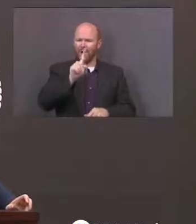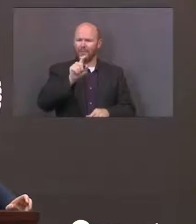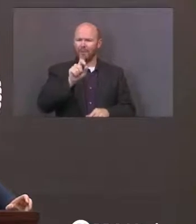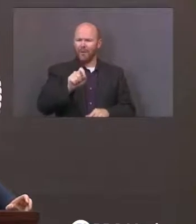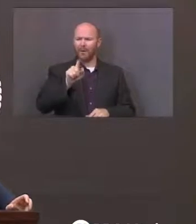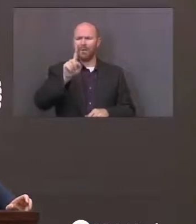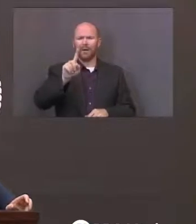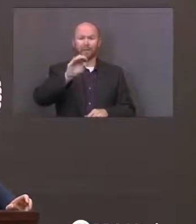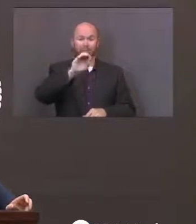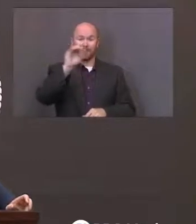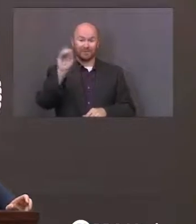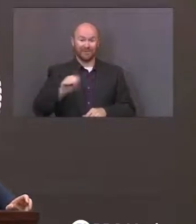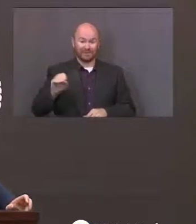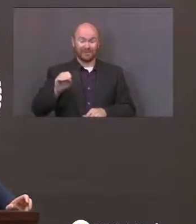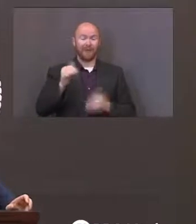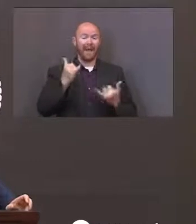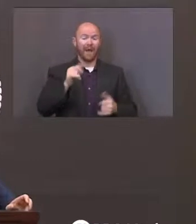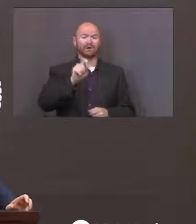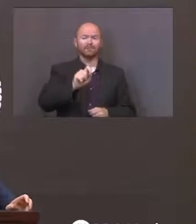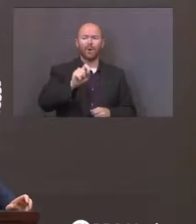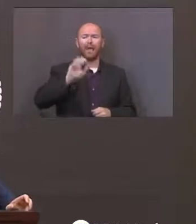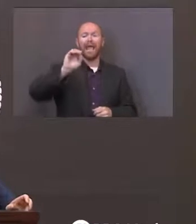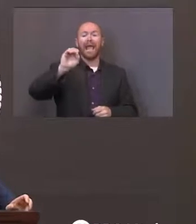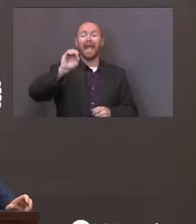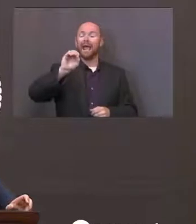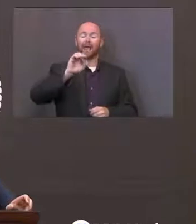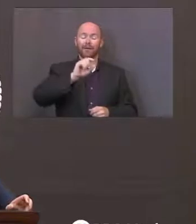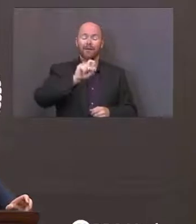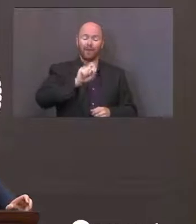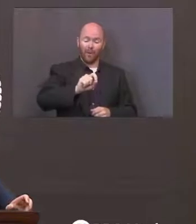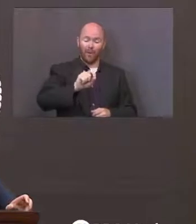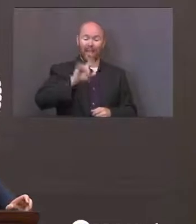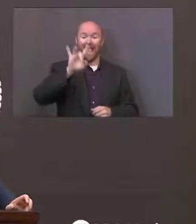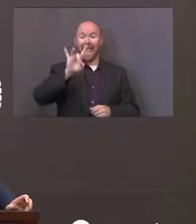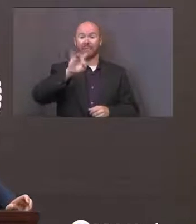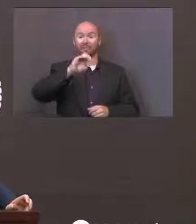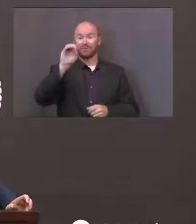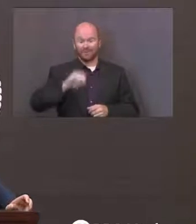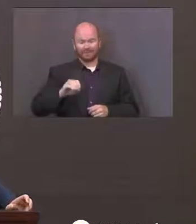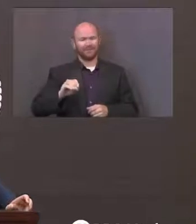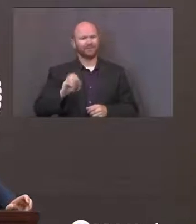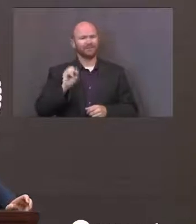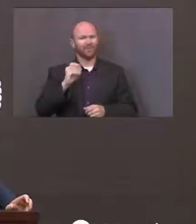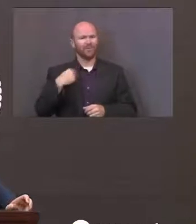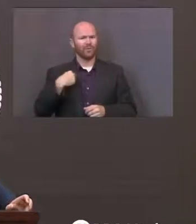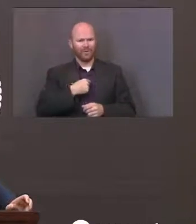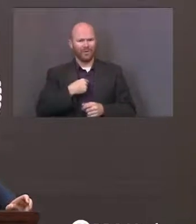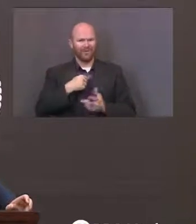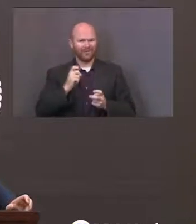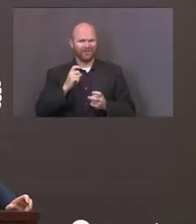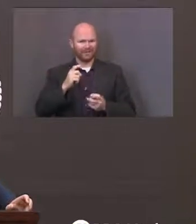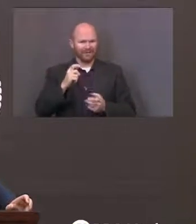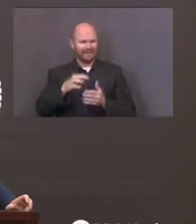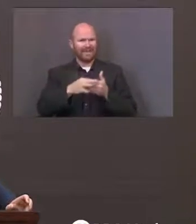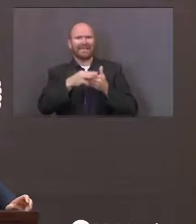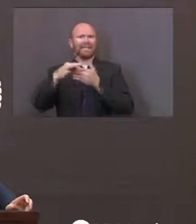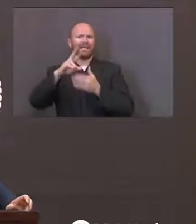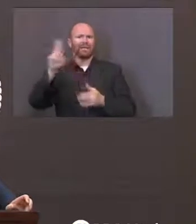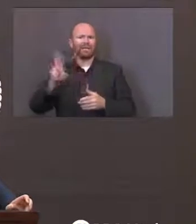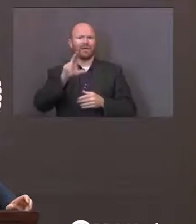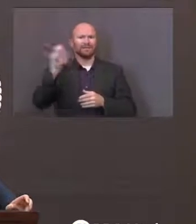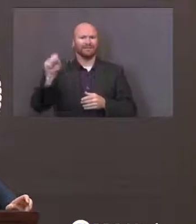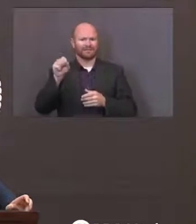lowest in the nation at 0.8%. The United States actually has reduced their fatality rates from 5.9%